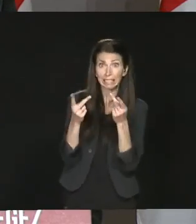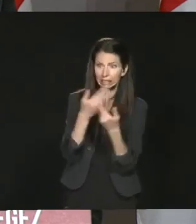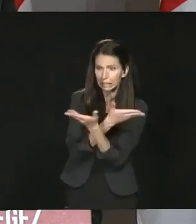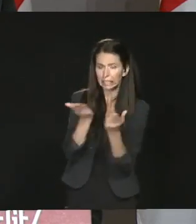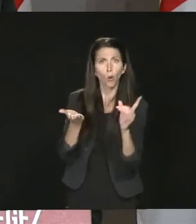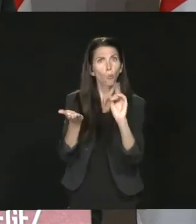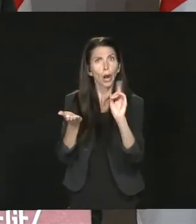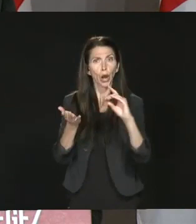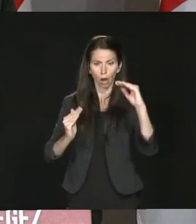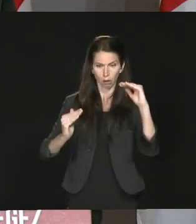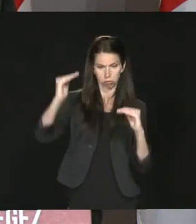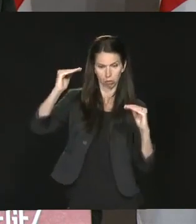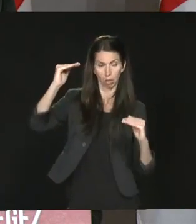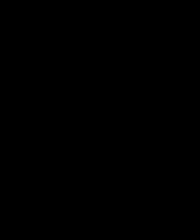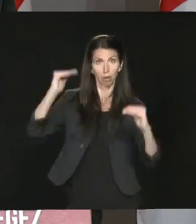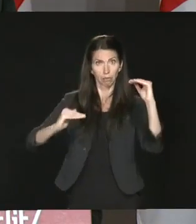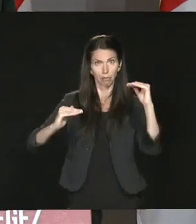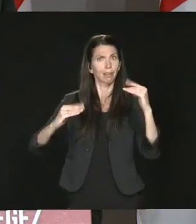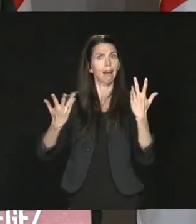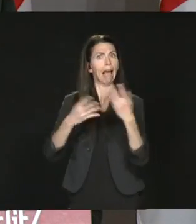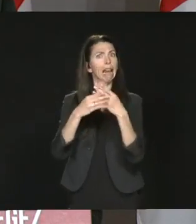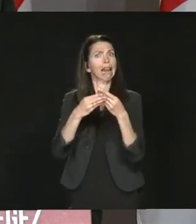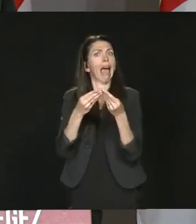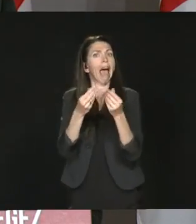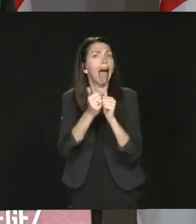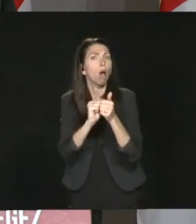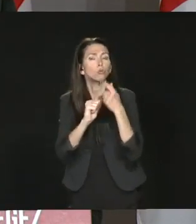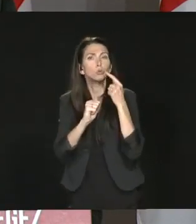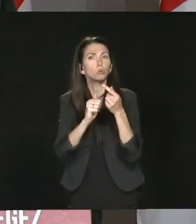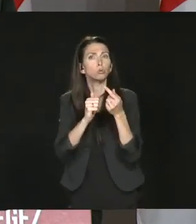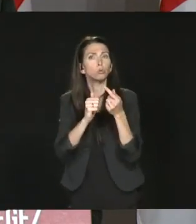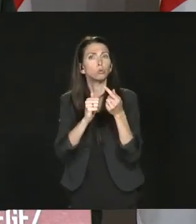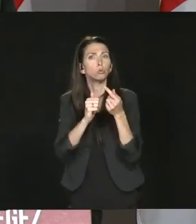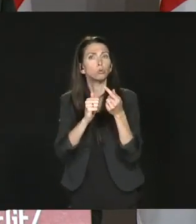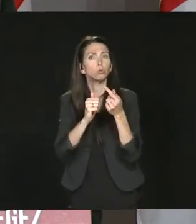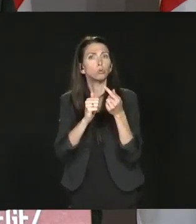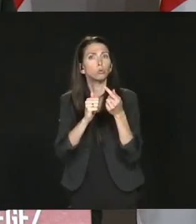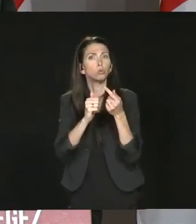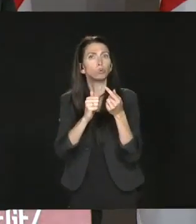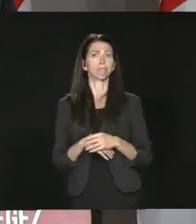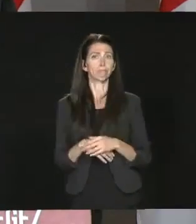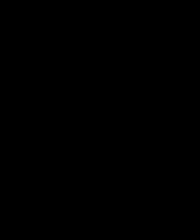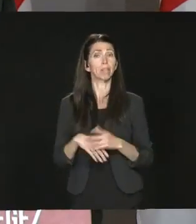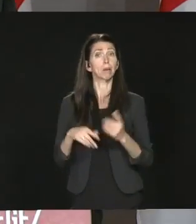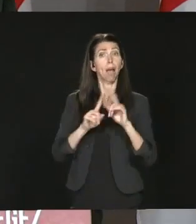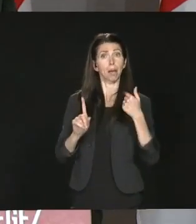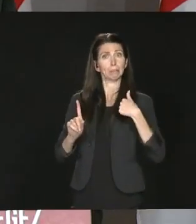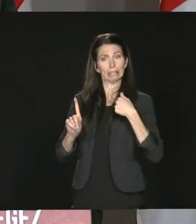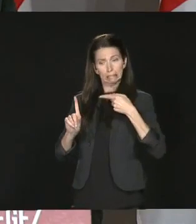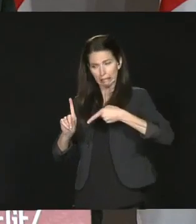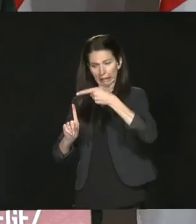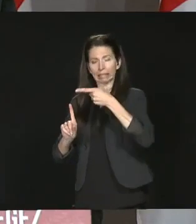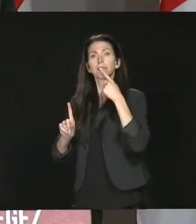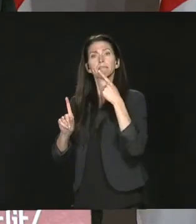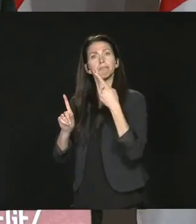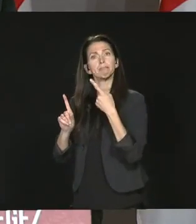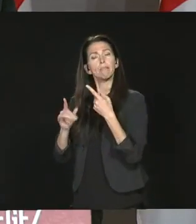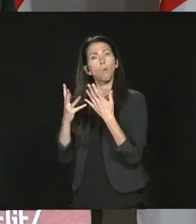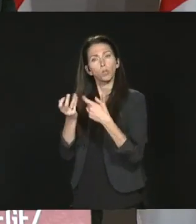greater fairness. But if I may speak specifically to the criminal justice system, also be very, very clear